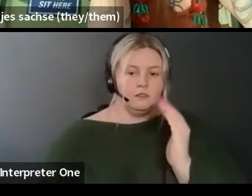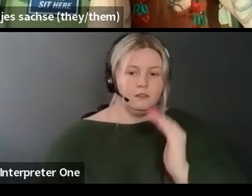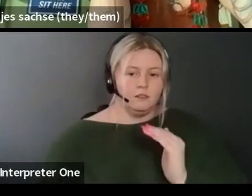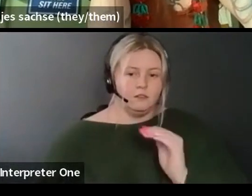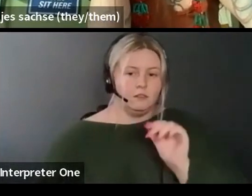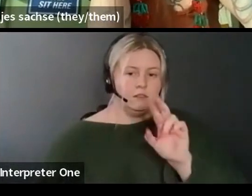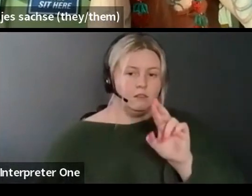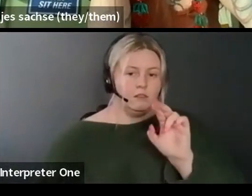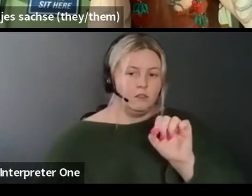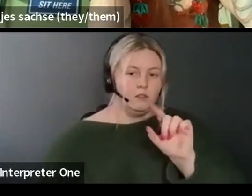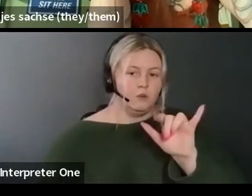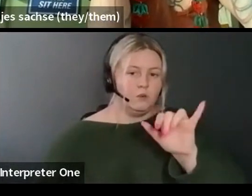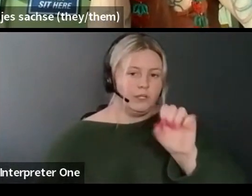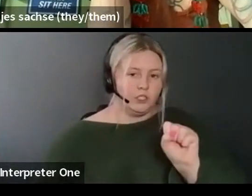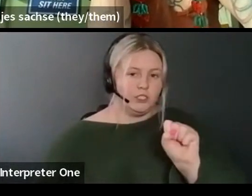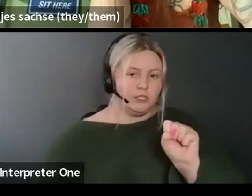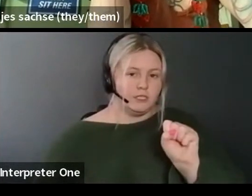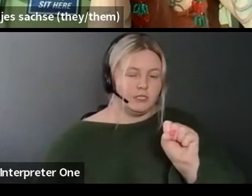Regis Korchinski Paquette,